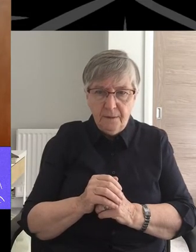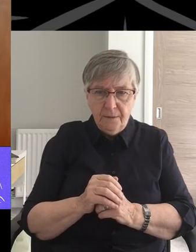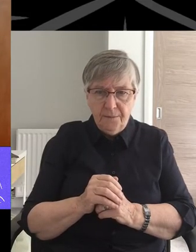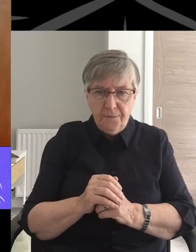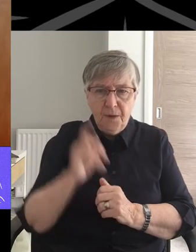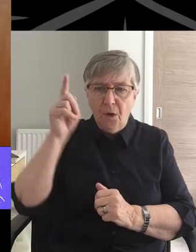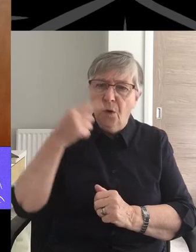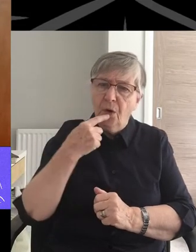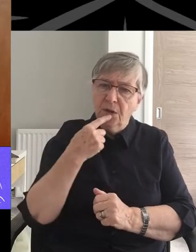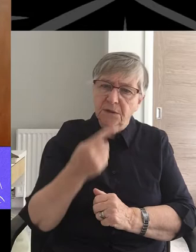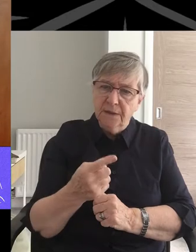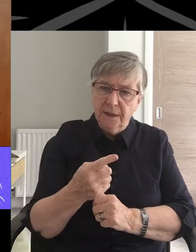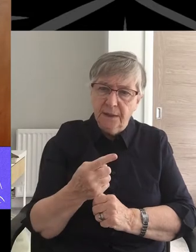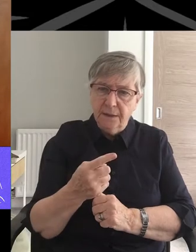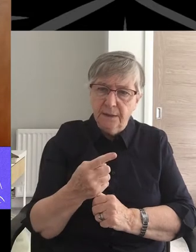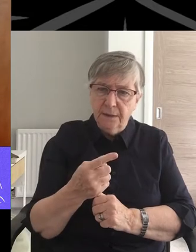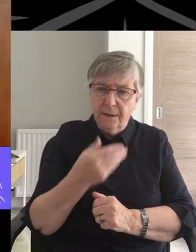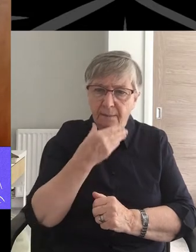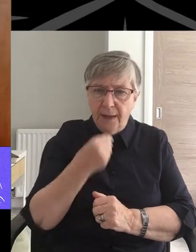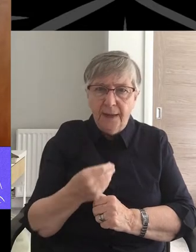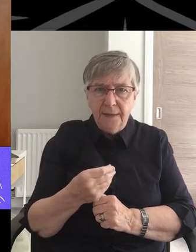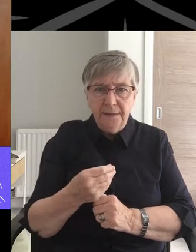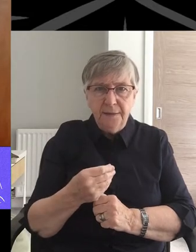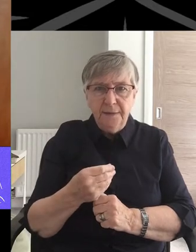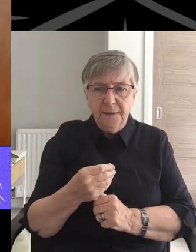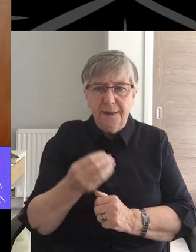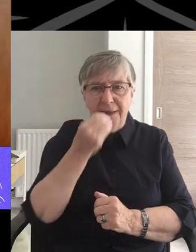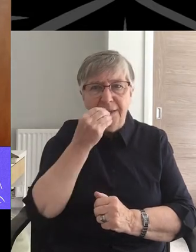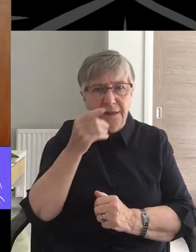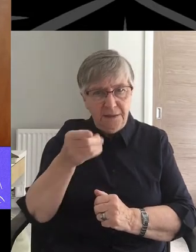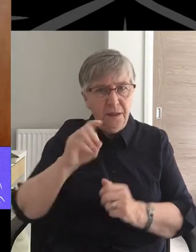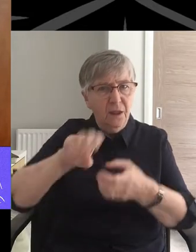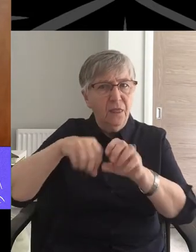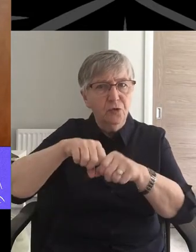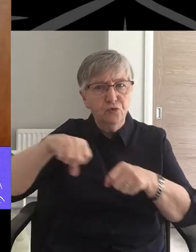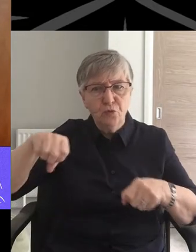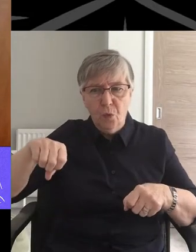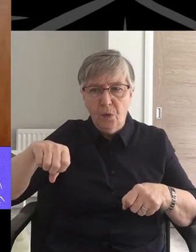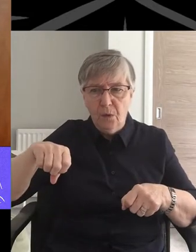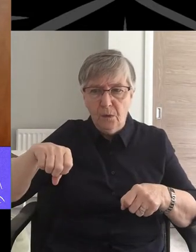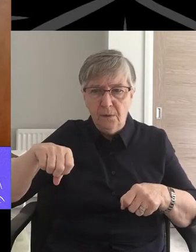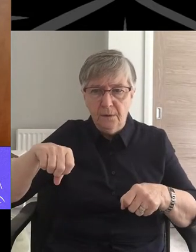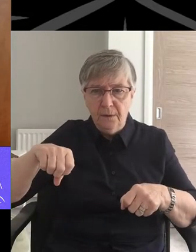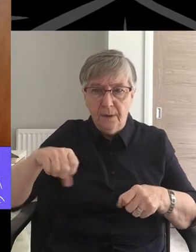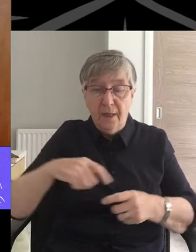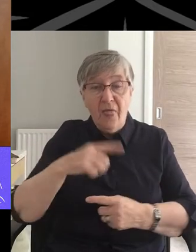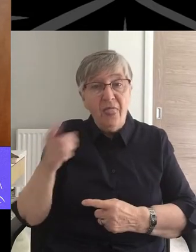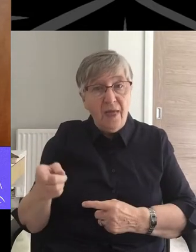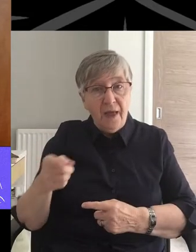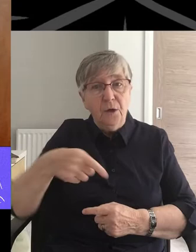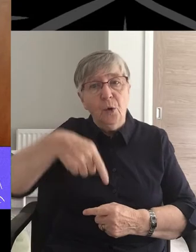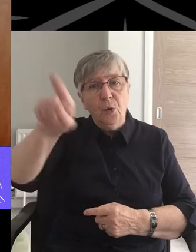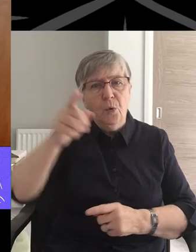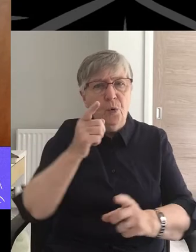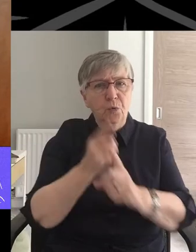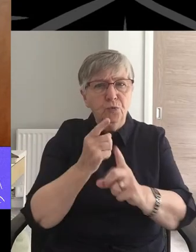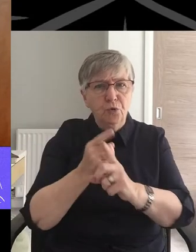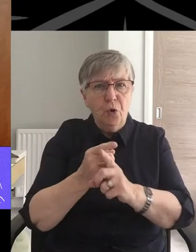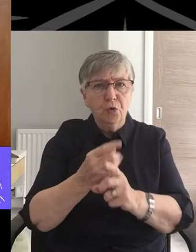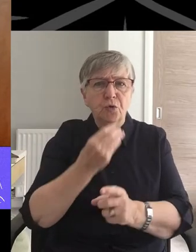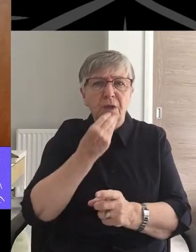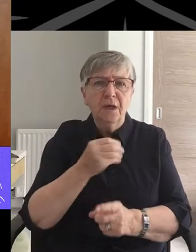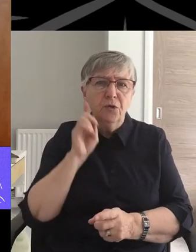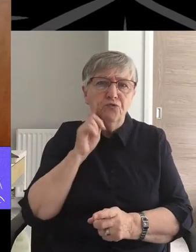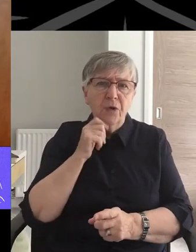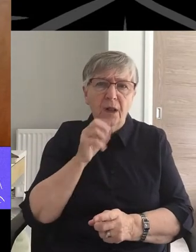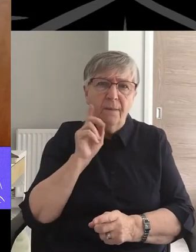And he said to me, Son of man, eat what is before you, eat this scroll, then go and speak to the